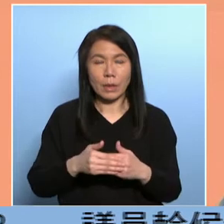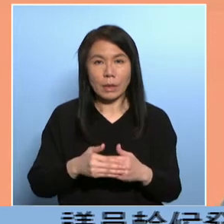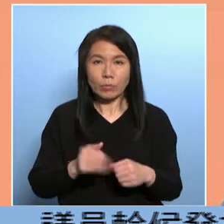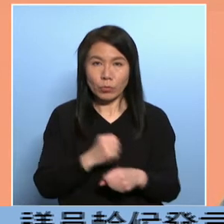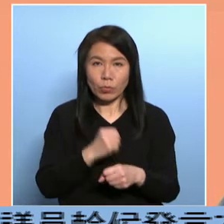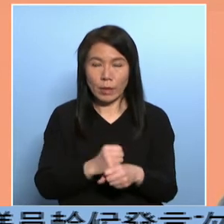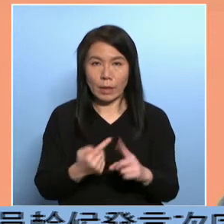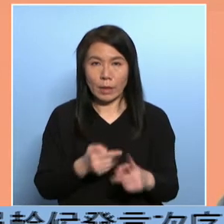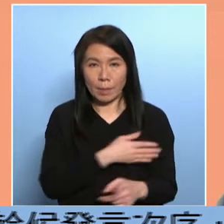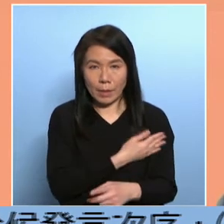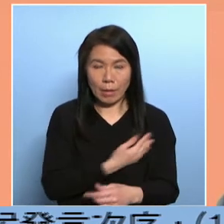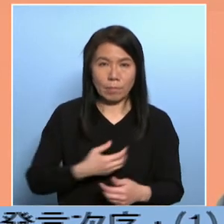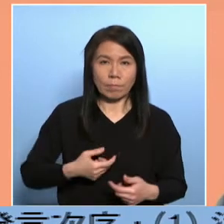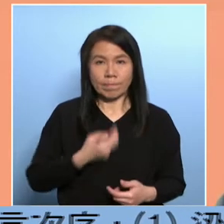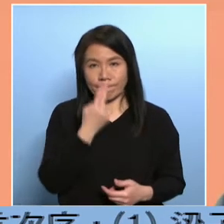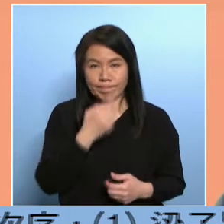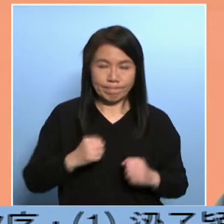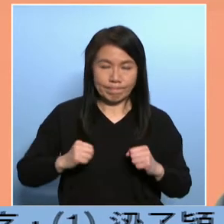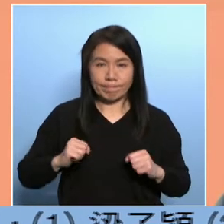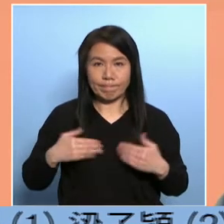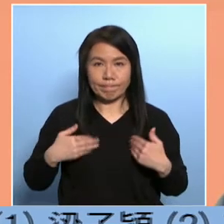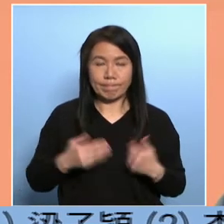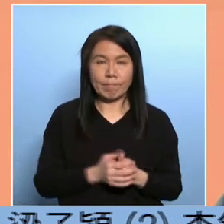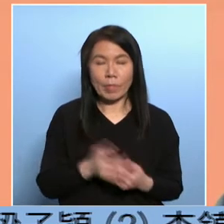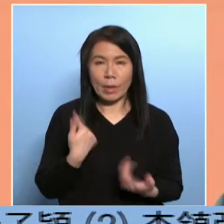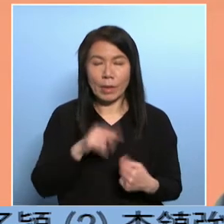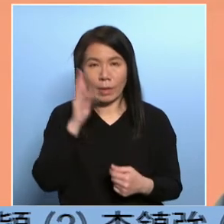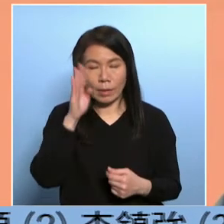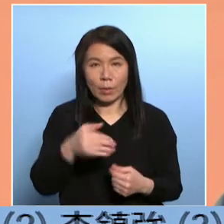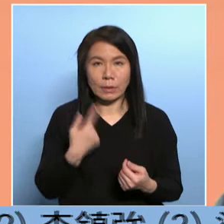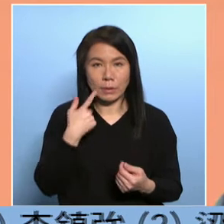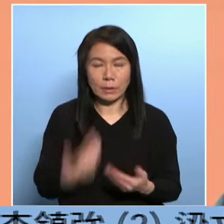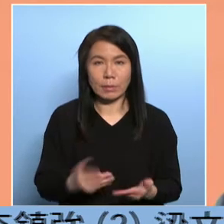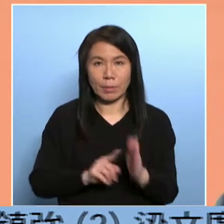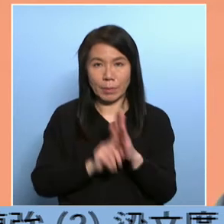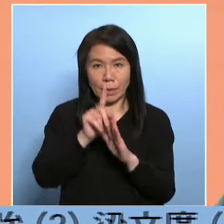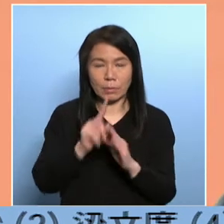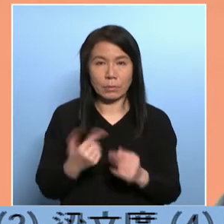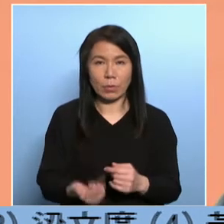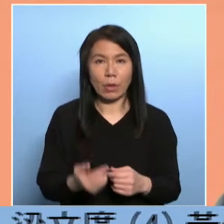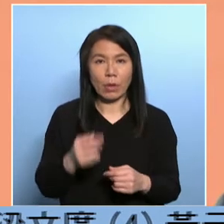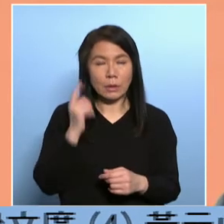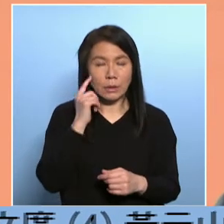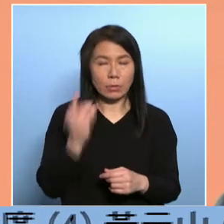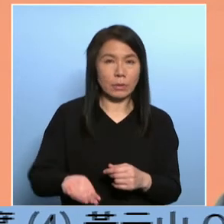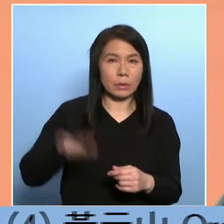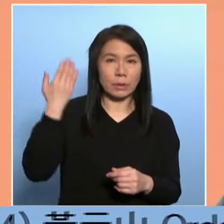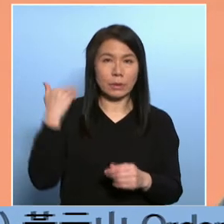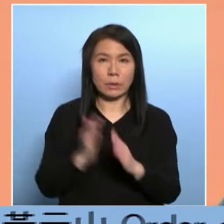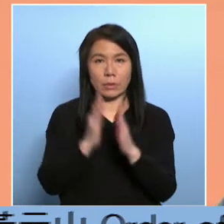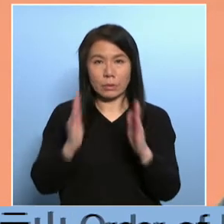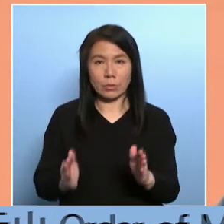proper commendation to all the frontline staff and keep up their morale. Now, we are in a severe epidemic